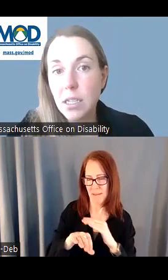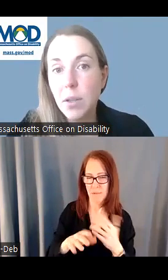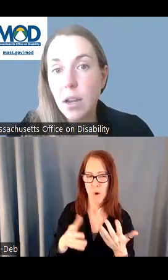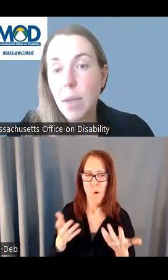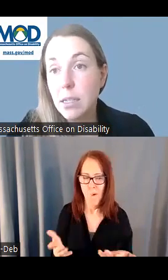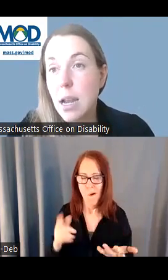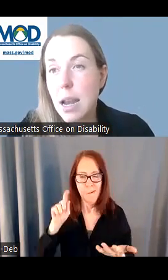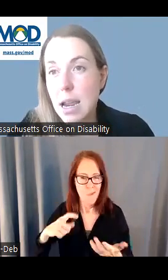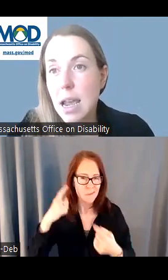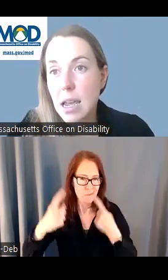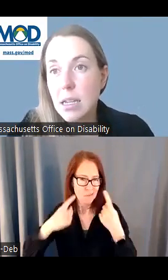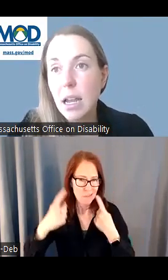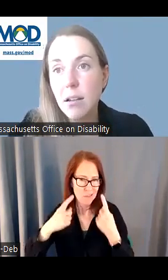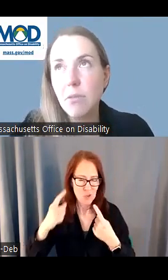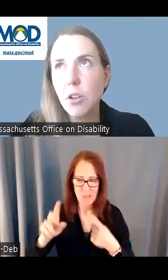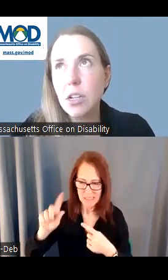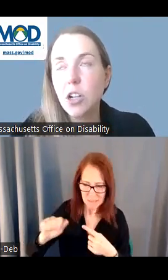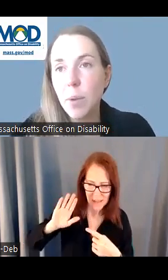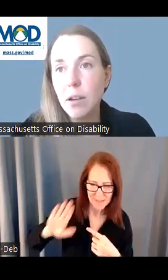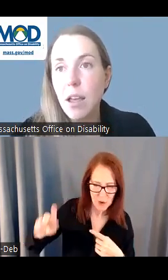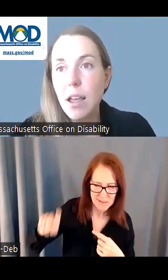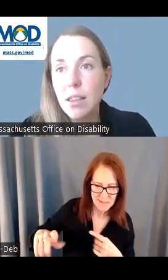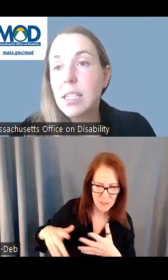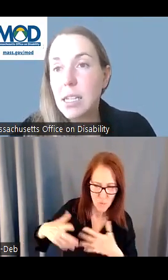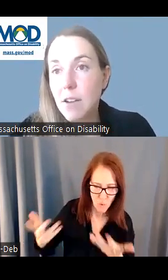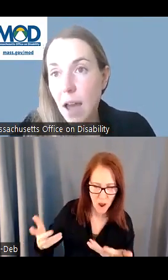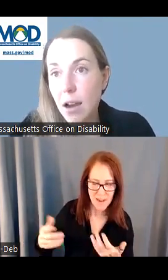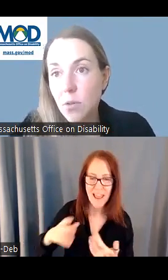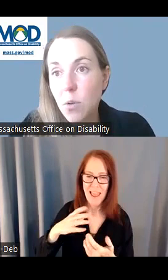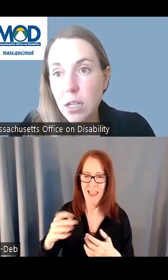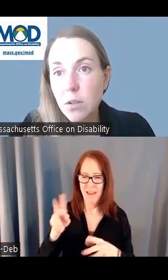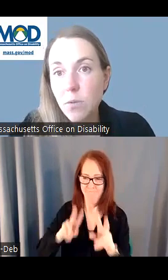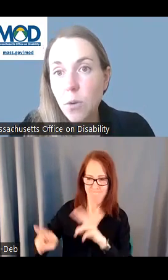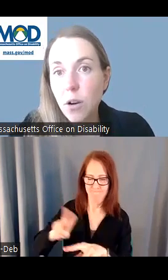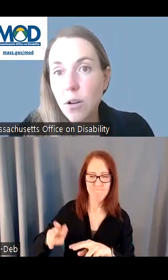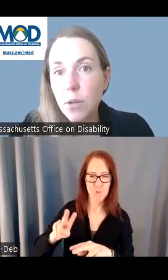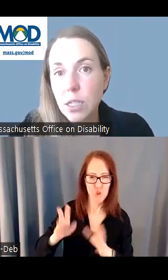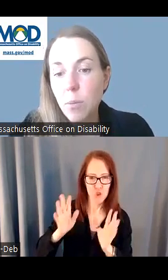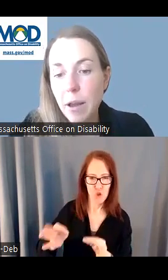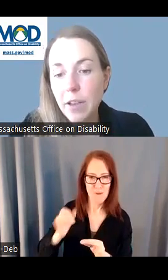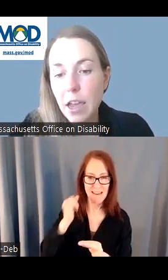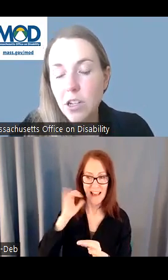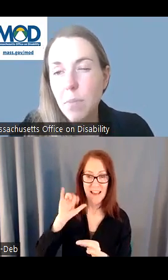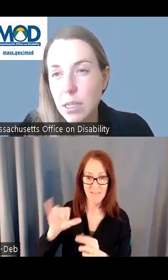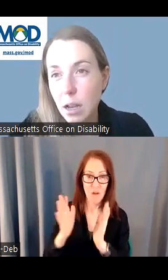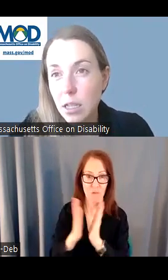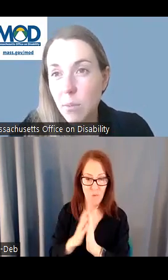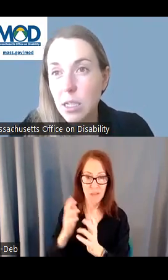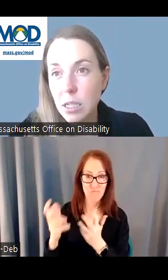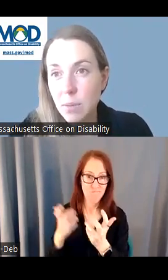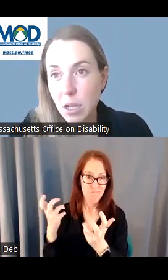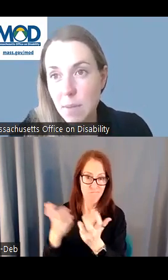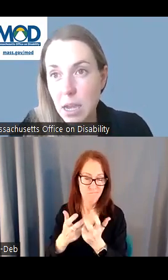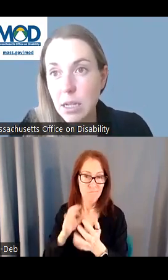what the disability-based need is and really determine that this is in fact a request for a reasonable modification based on